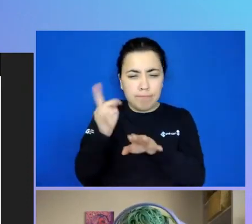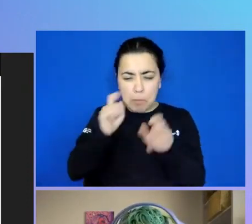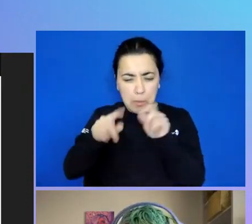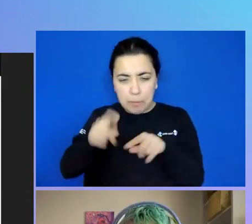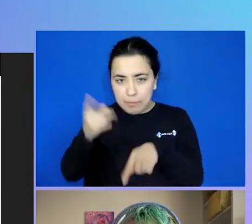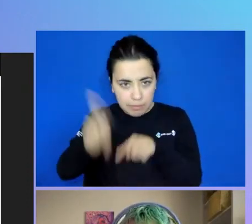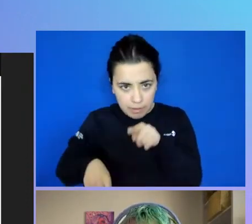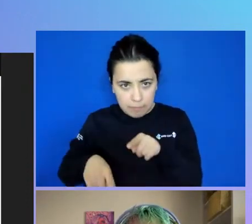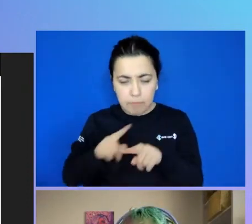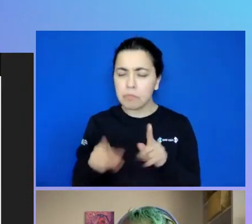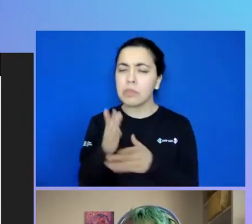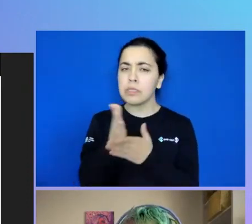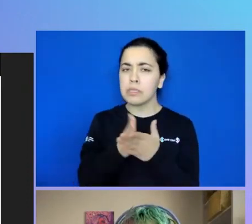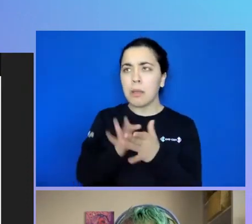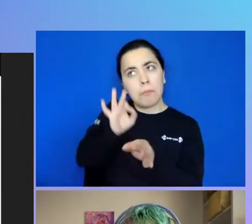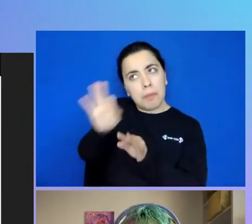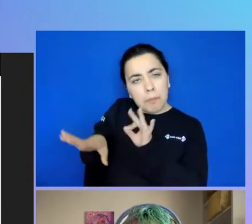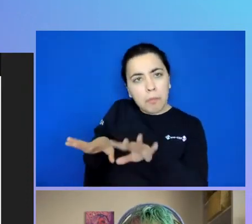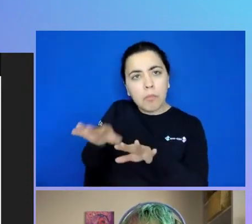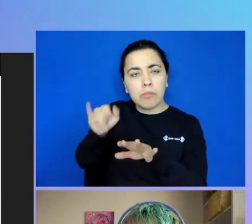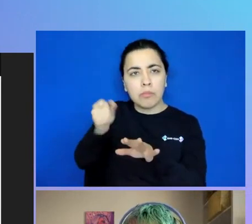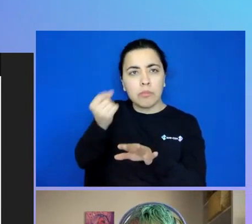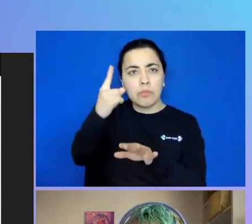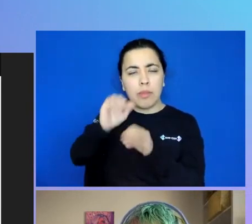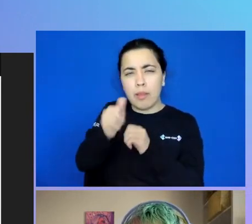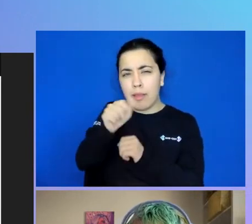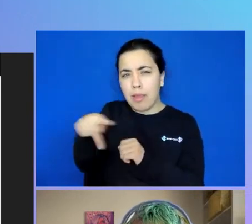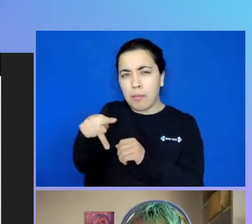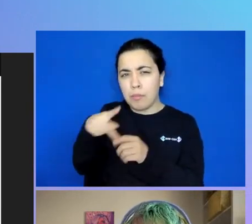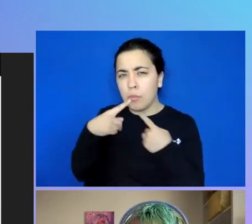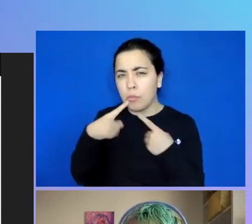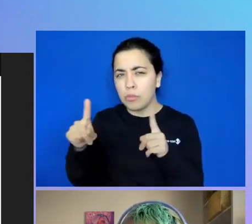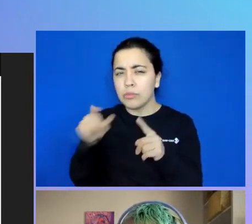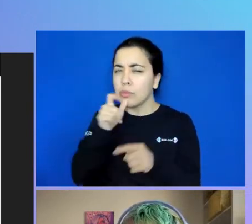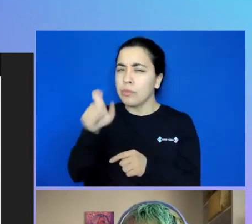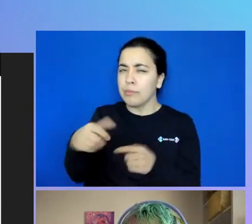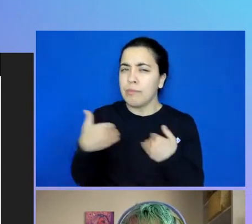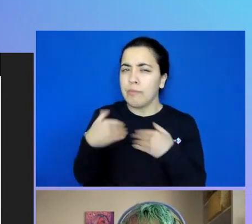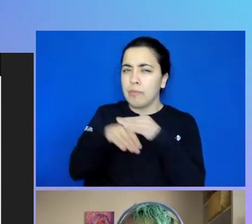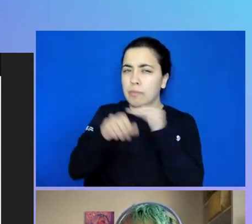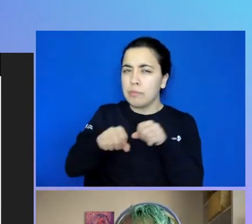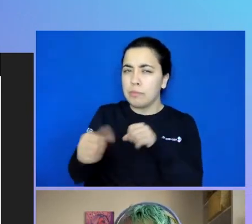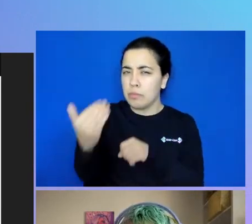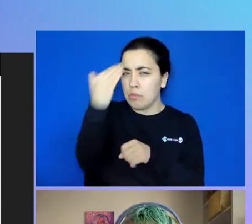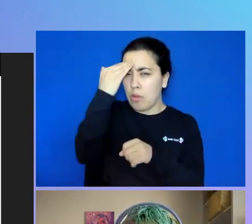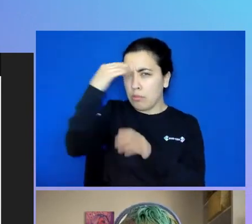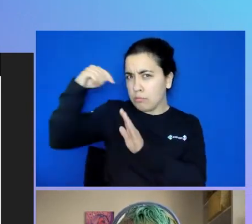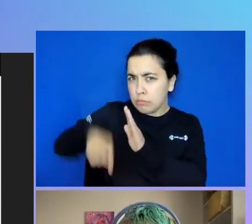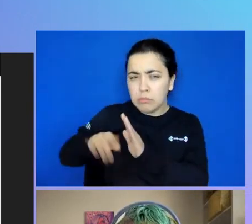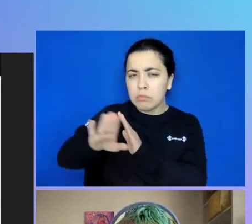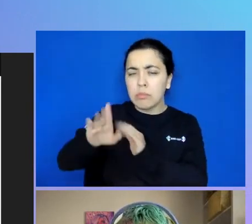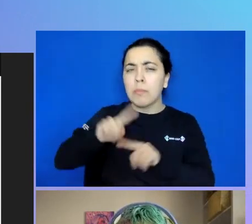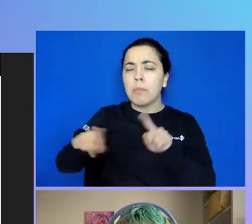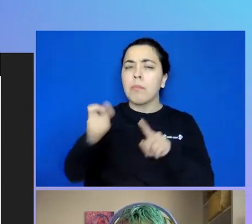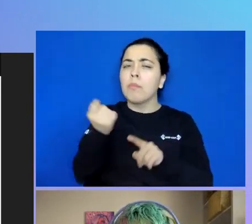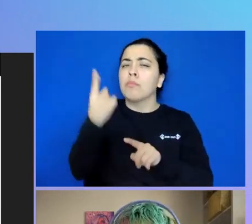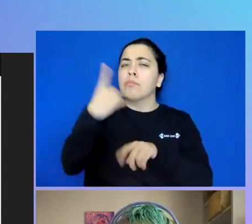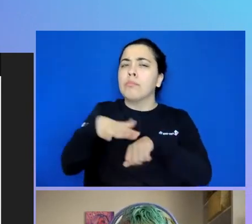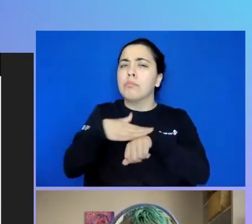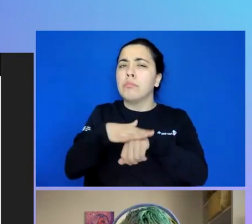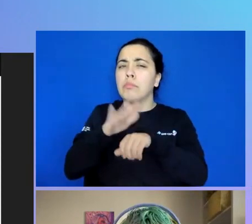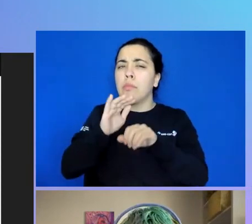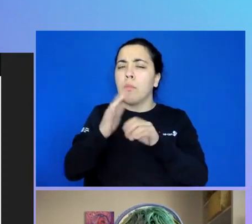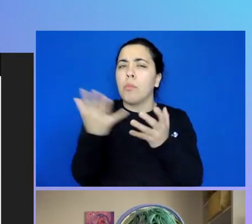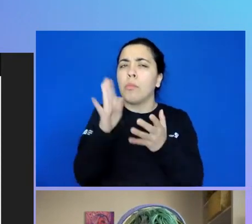from a human that understands how the app works. They don't need to necessarily have accessibility knowledge. They just need to have understanding of how your